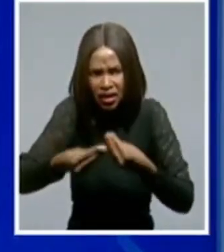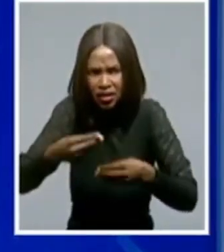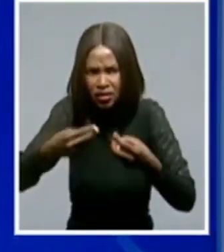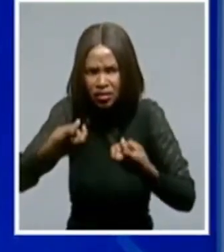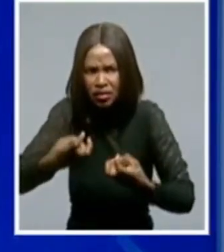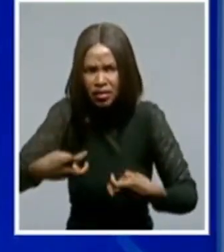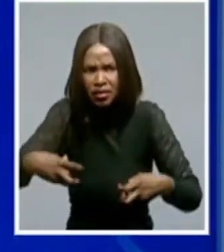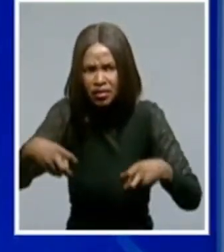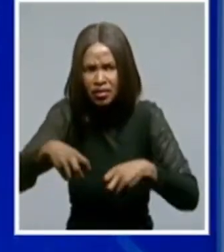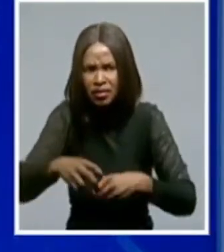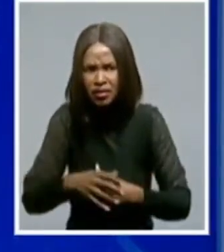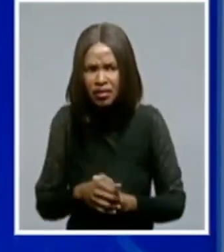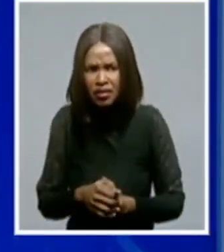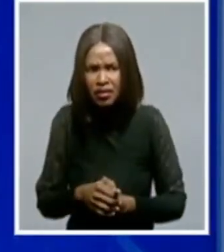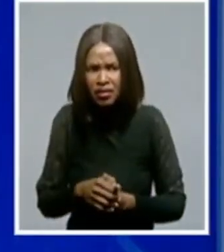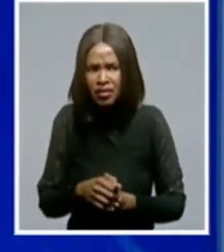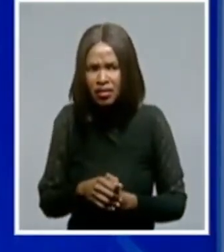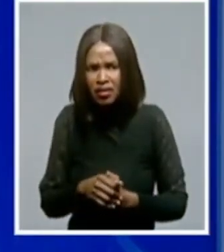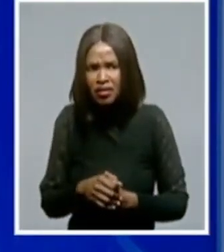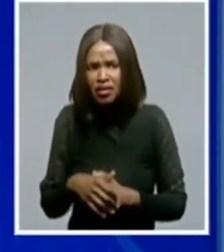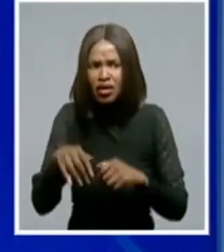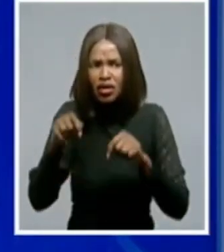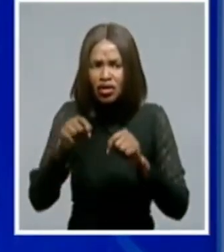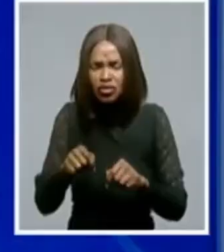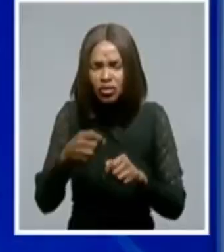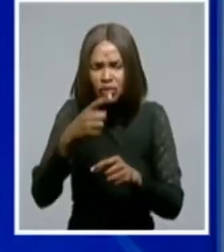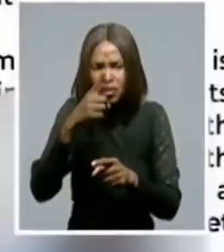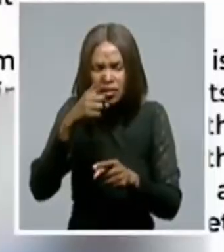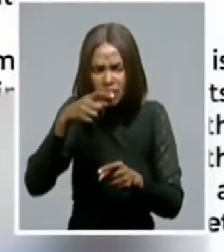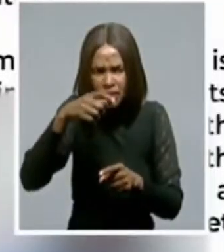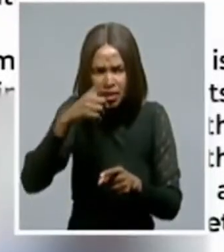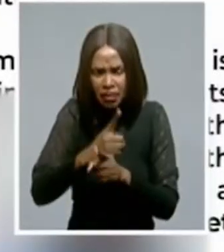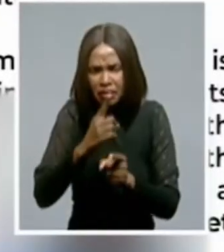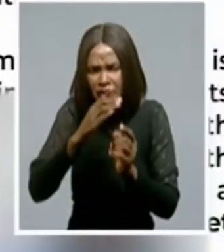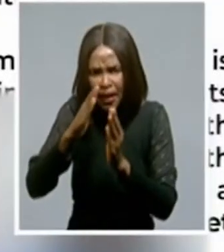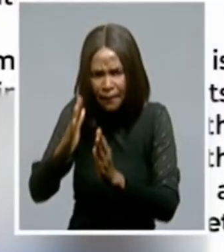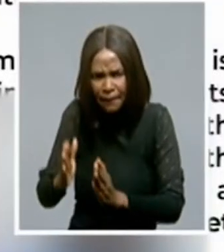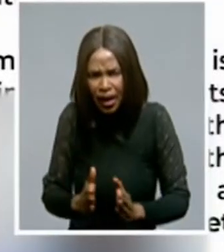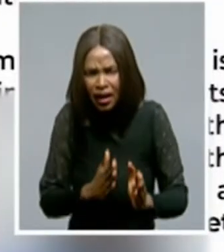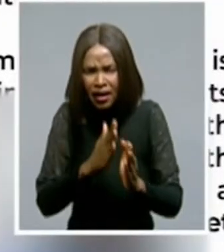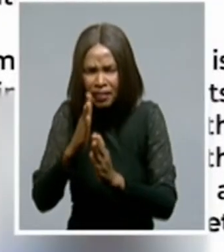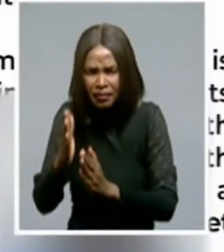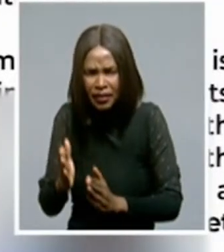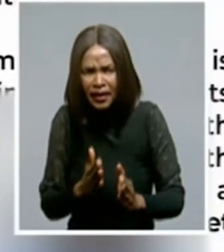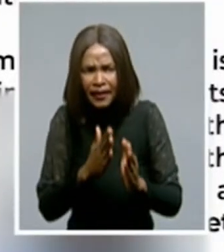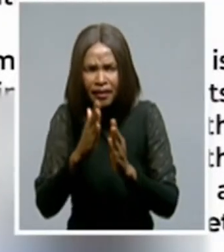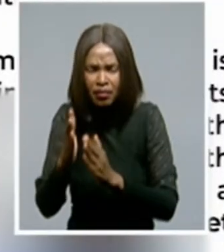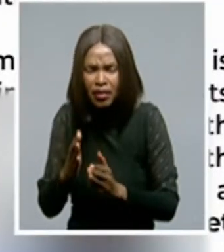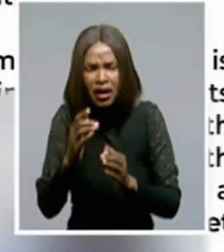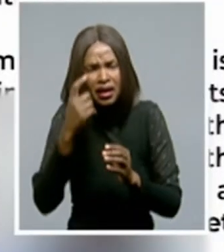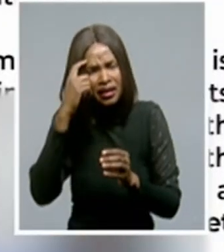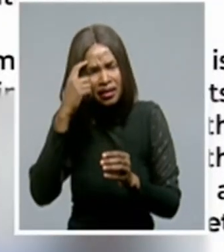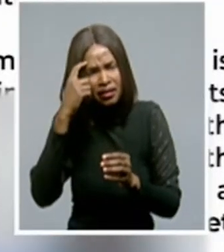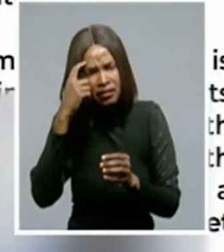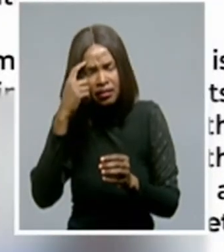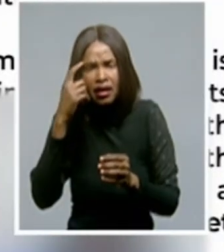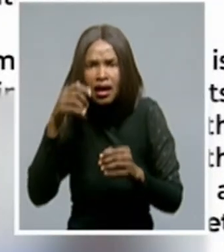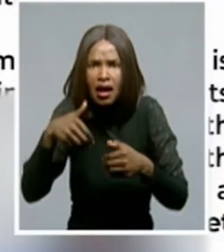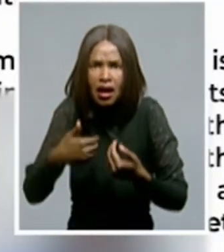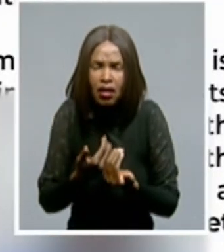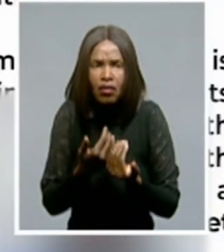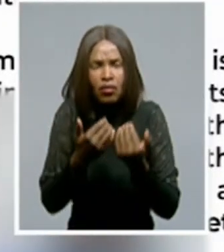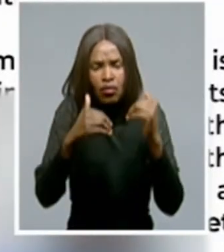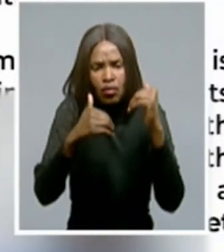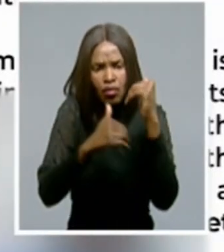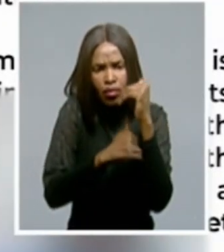correctly. And we started putting things in place to turn this thing around. So you're looking at an investment promotion agency that is really